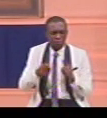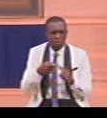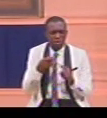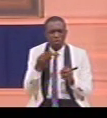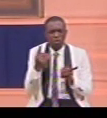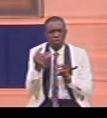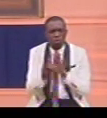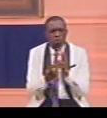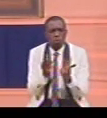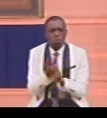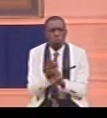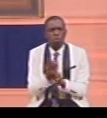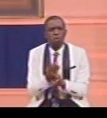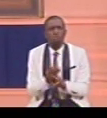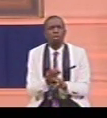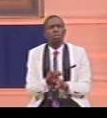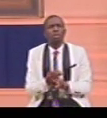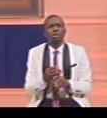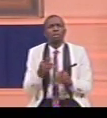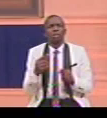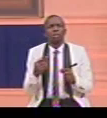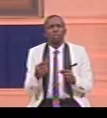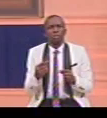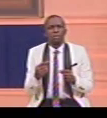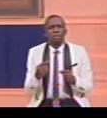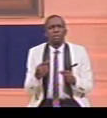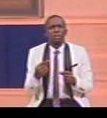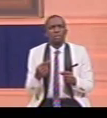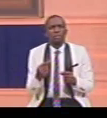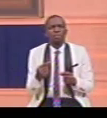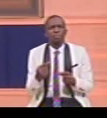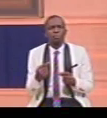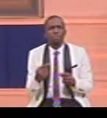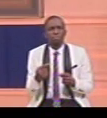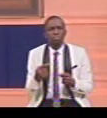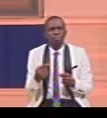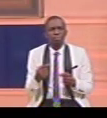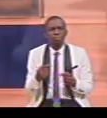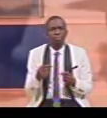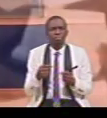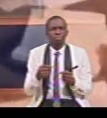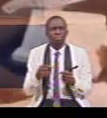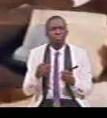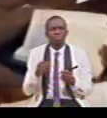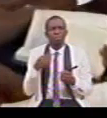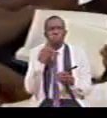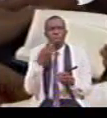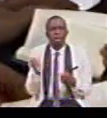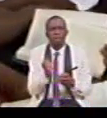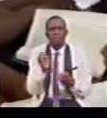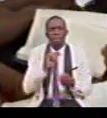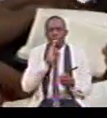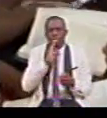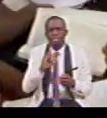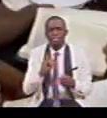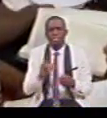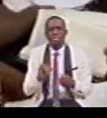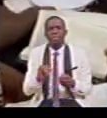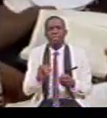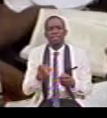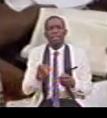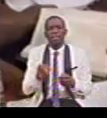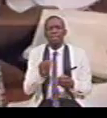eating drinking what they are drinking going to the same night club and going to their Cinemas and everything whosoever will be a friend of the world